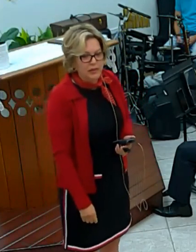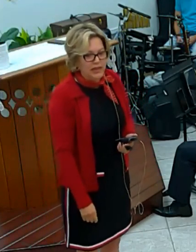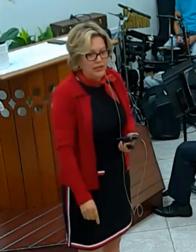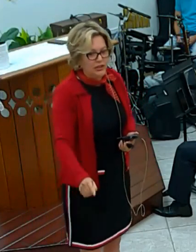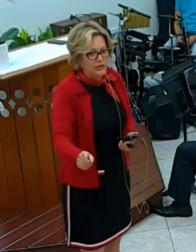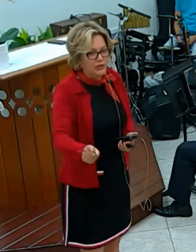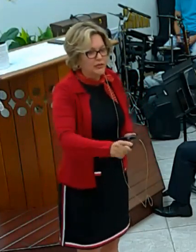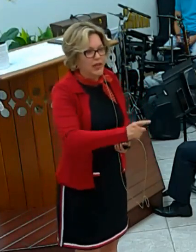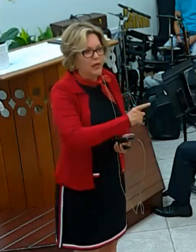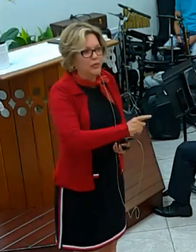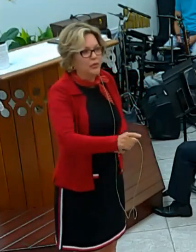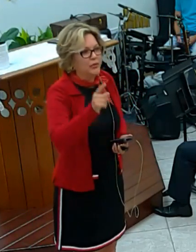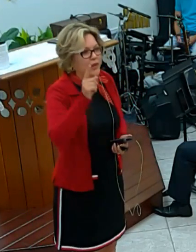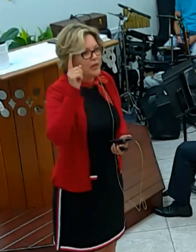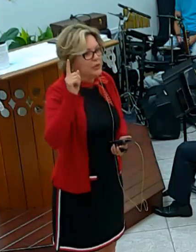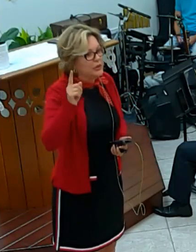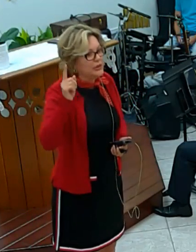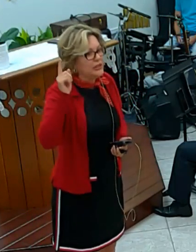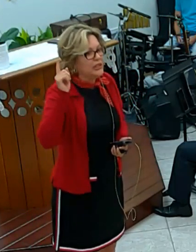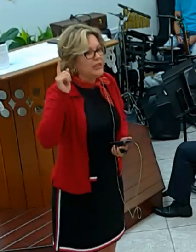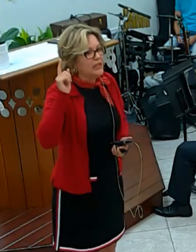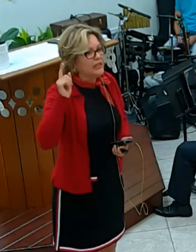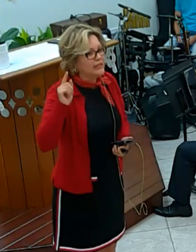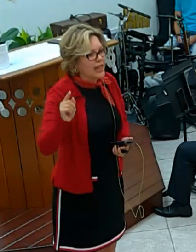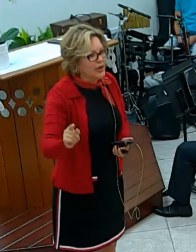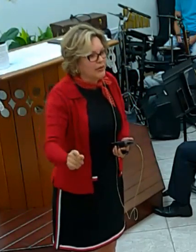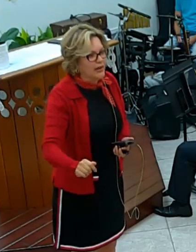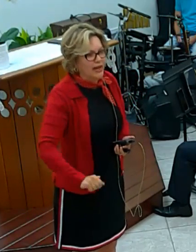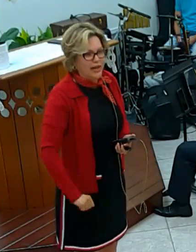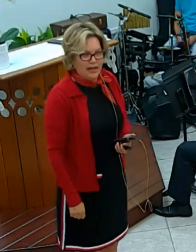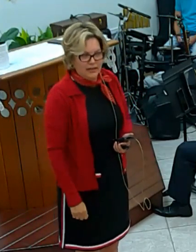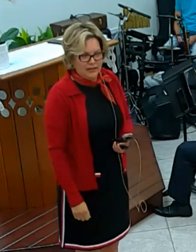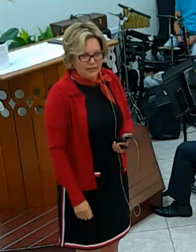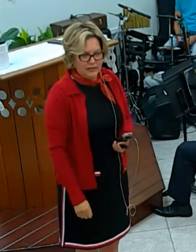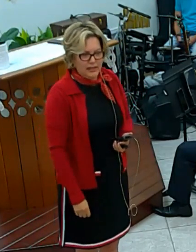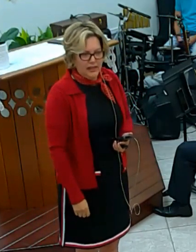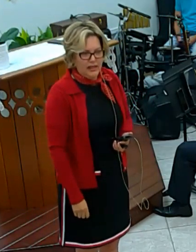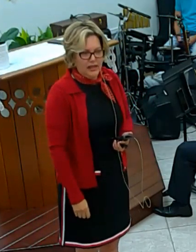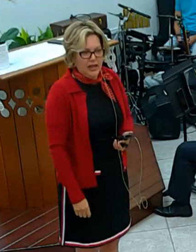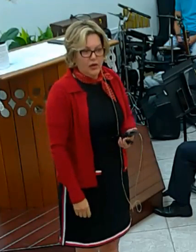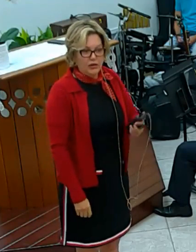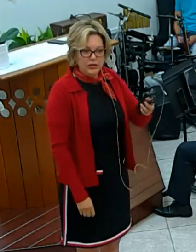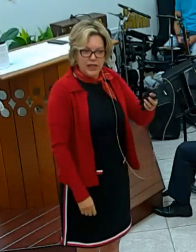save us. Very well. Jesus came to the world to save us.